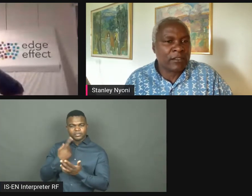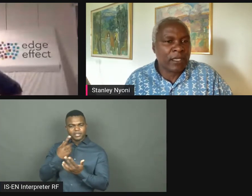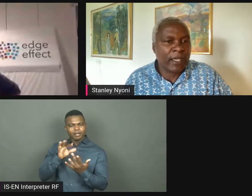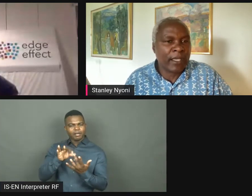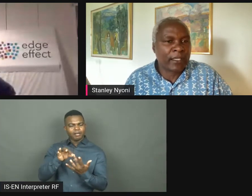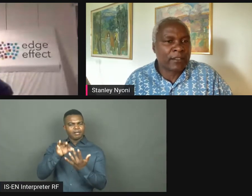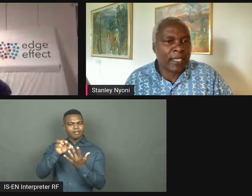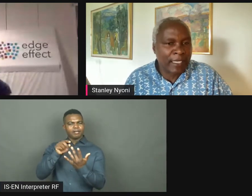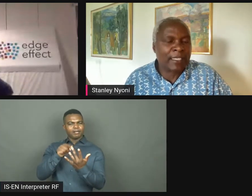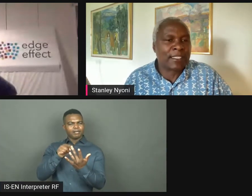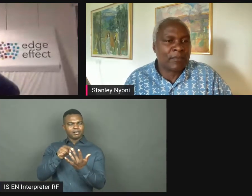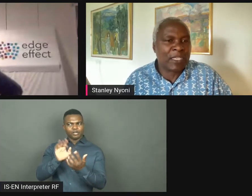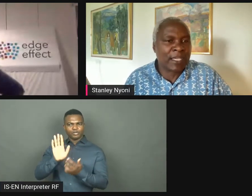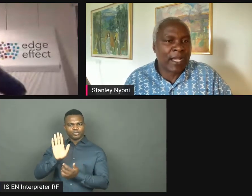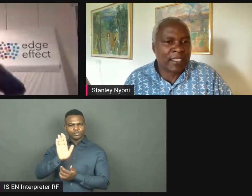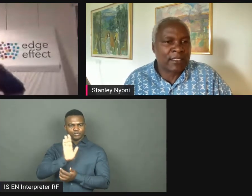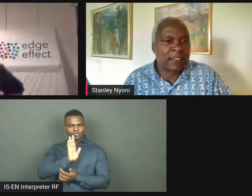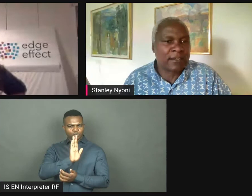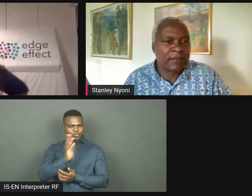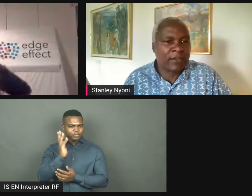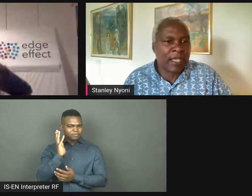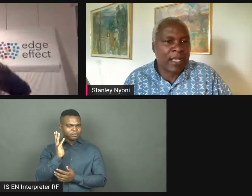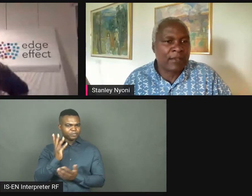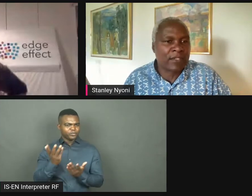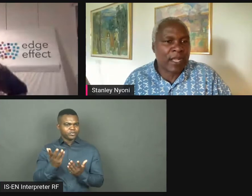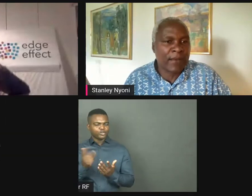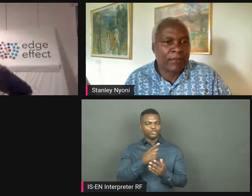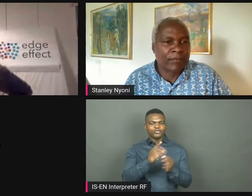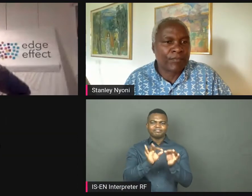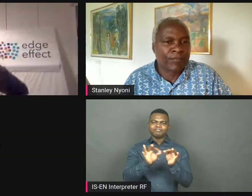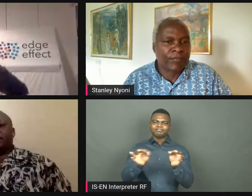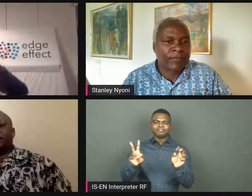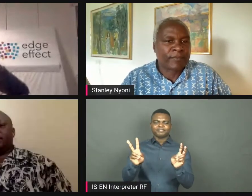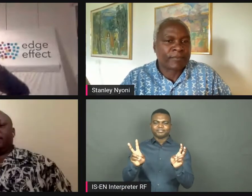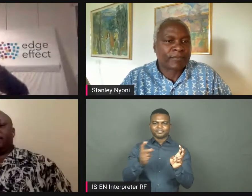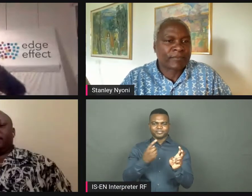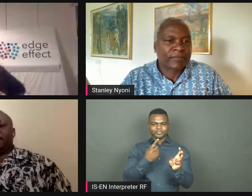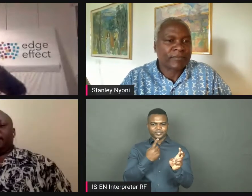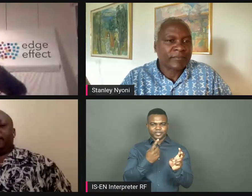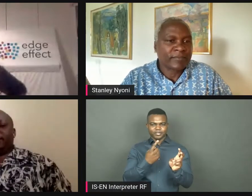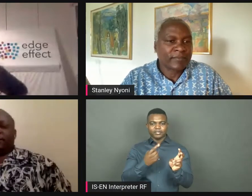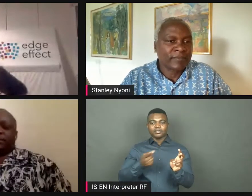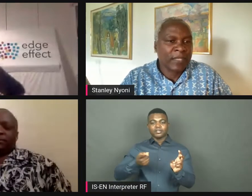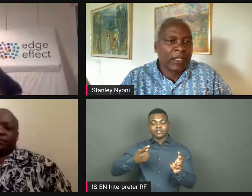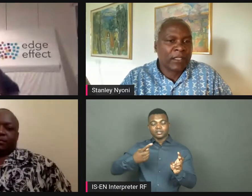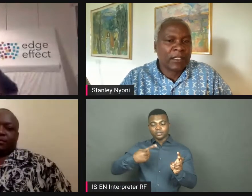actually take leadership and take agency for their lives, right?